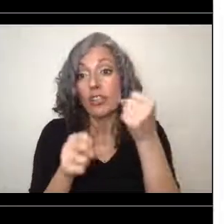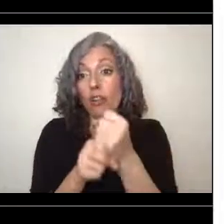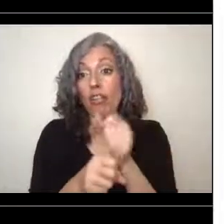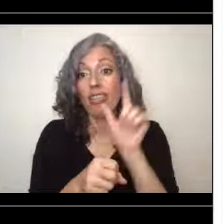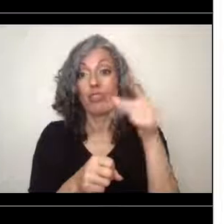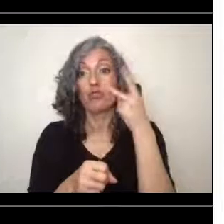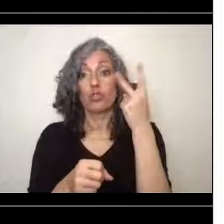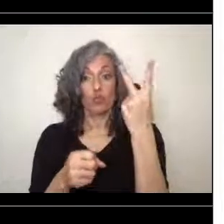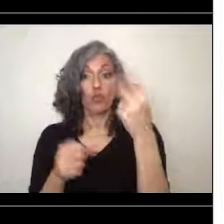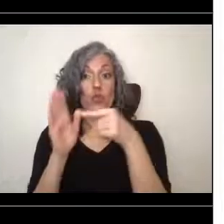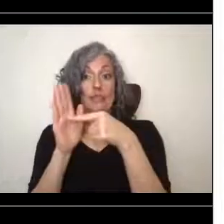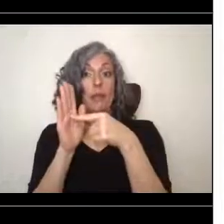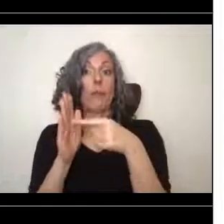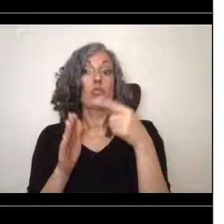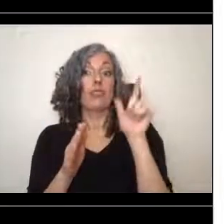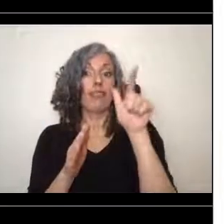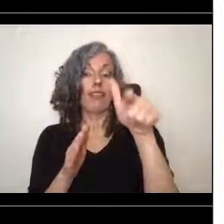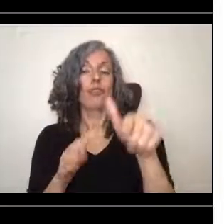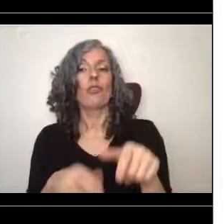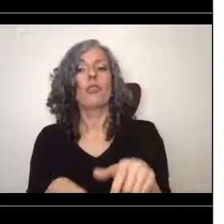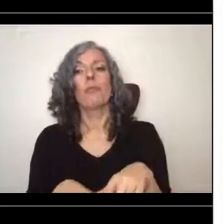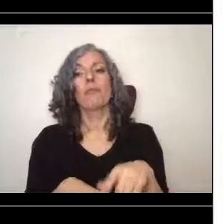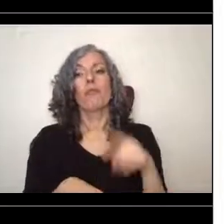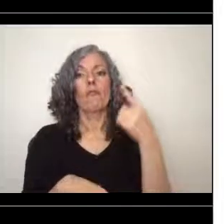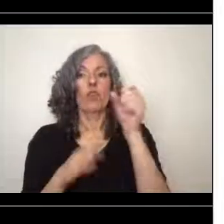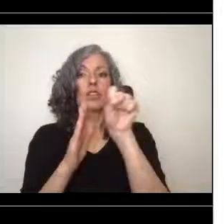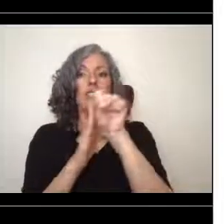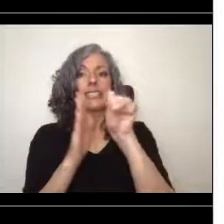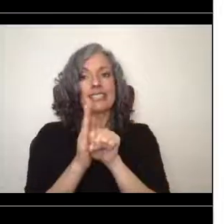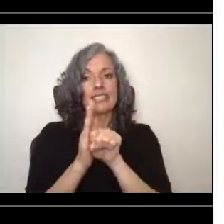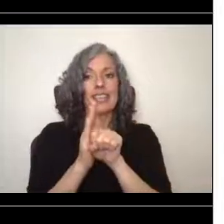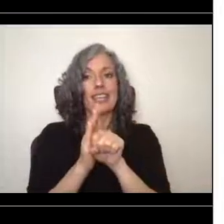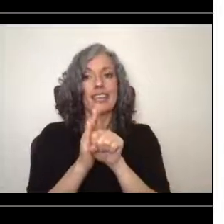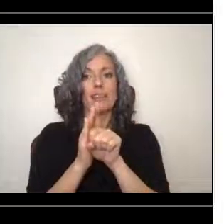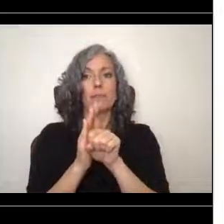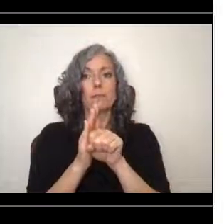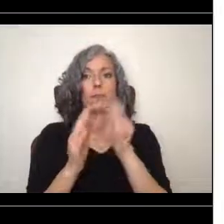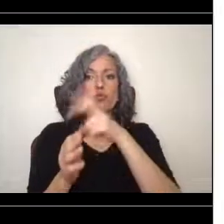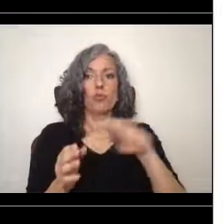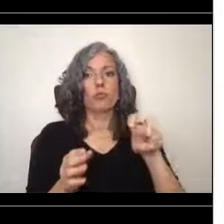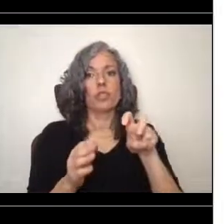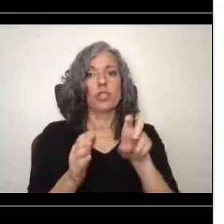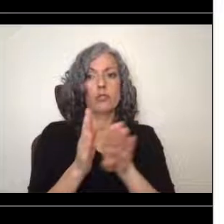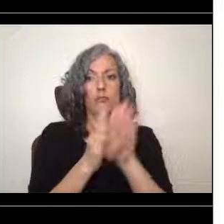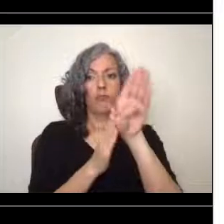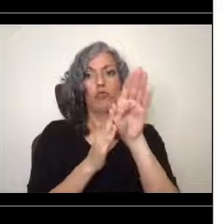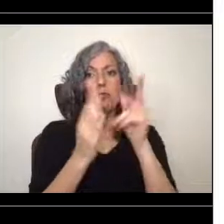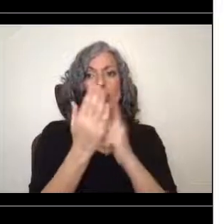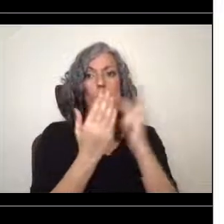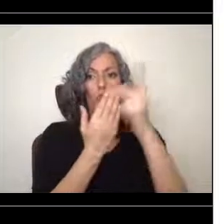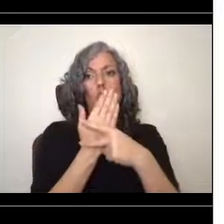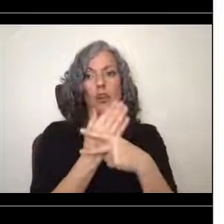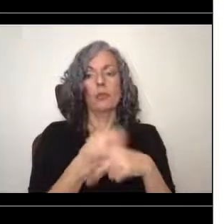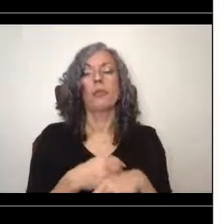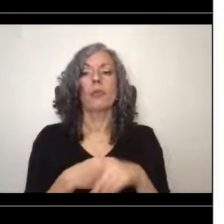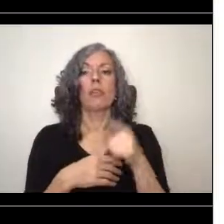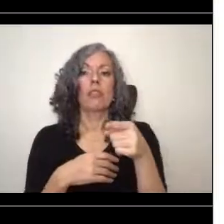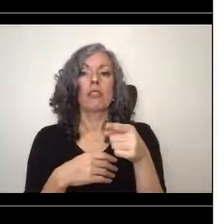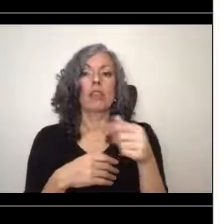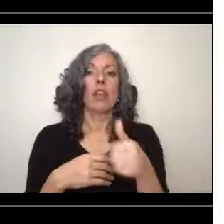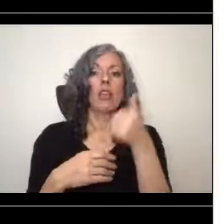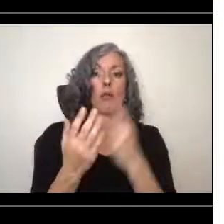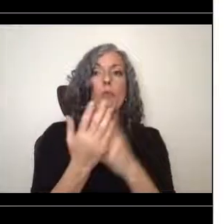of that. One for the STIP, the State Transportation Improvement Program, and one for the Active Transportation Program, where we're taking projects that were